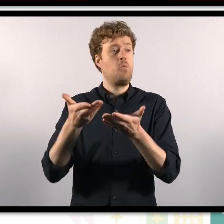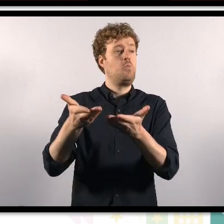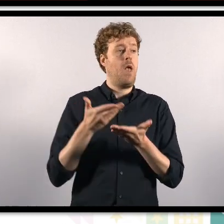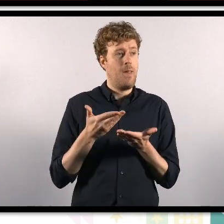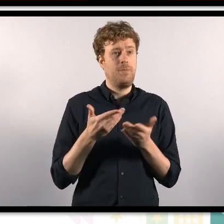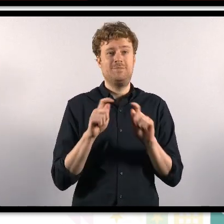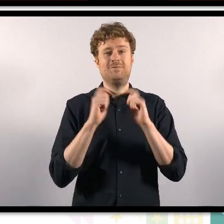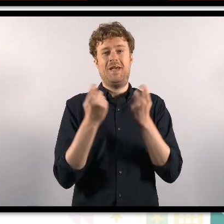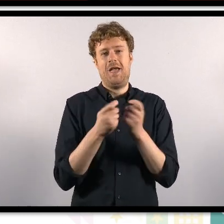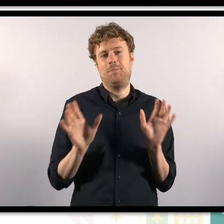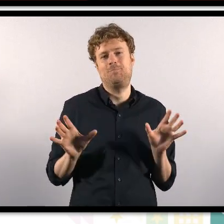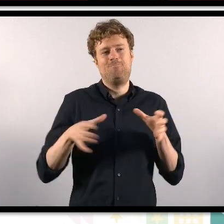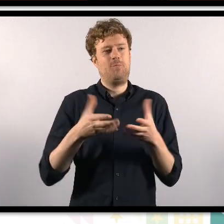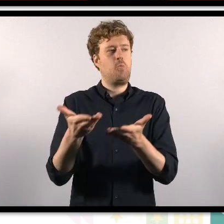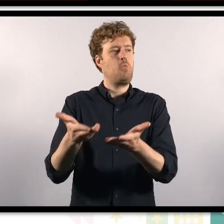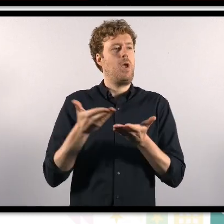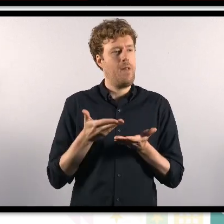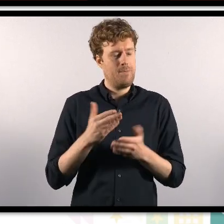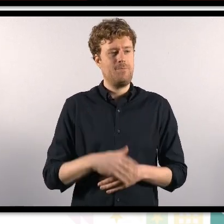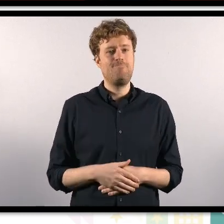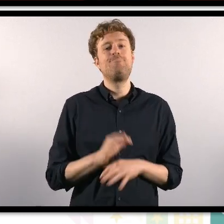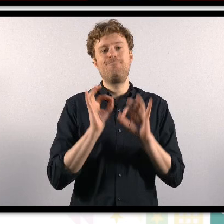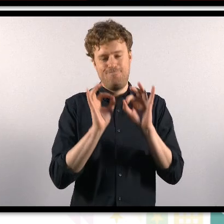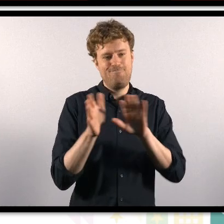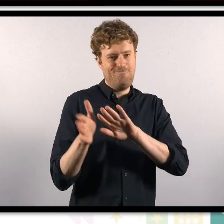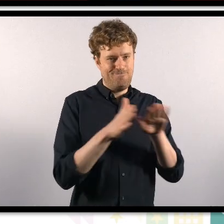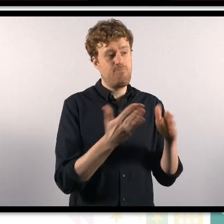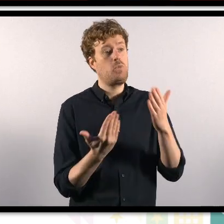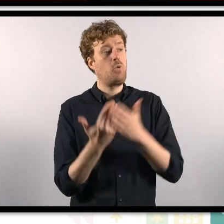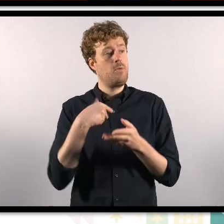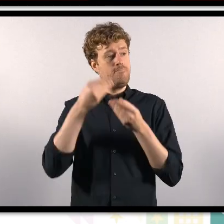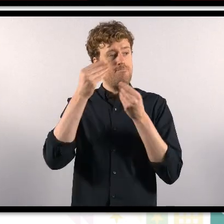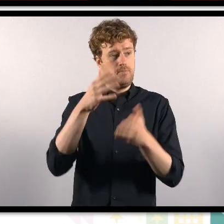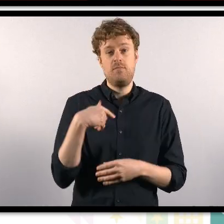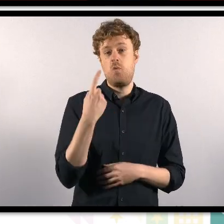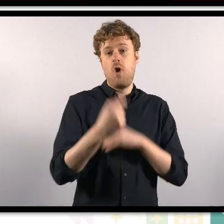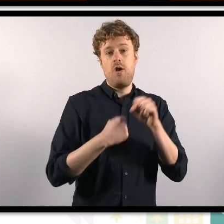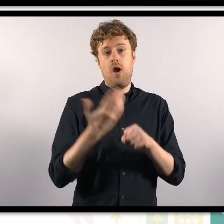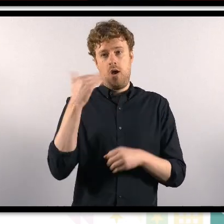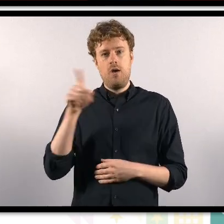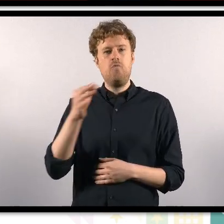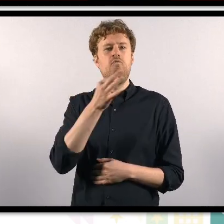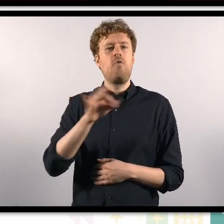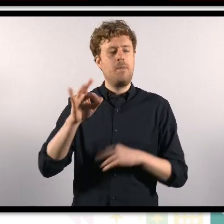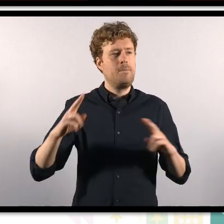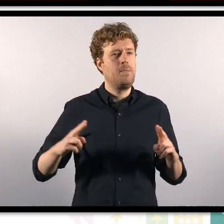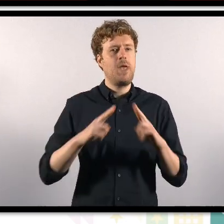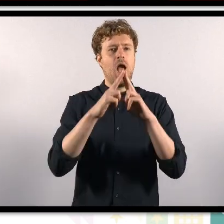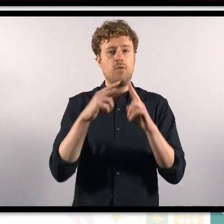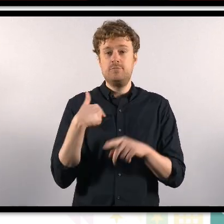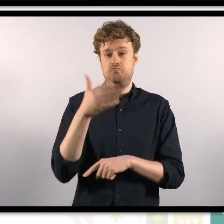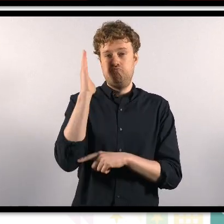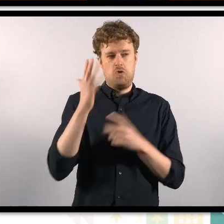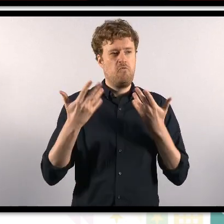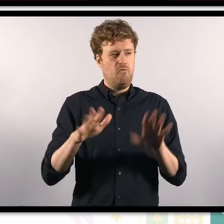improve the state of Cloud Native education, certifications, and help other people learn more about different CNCF projects. So this year, we